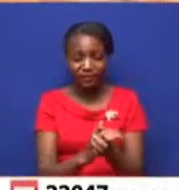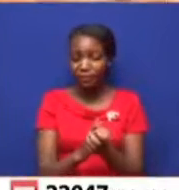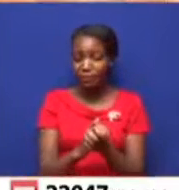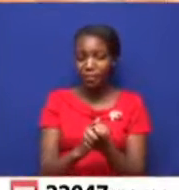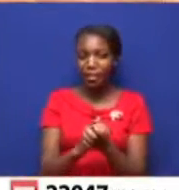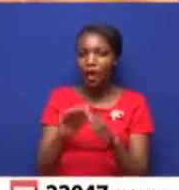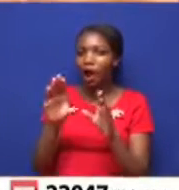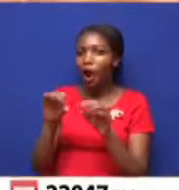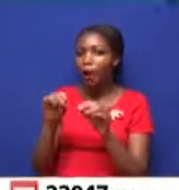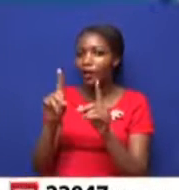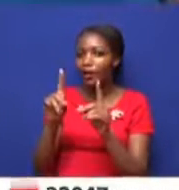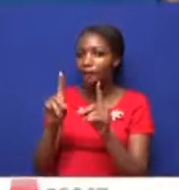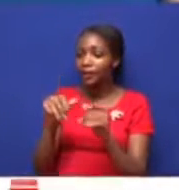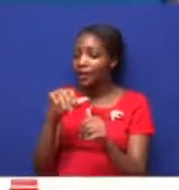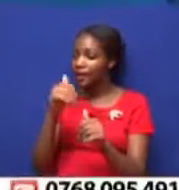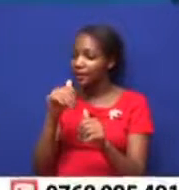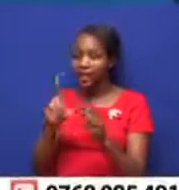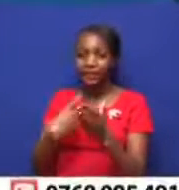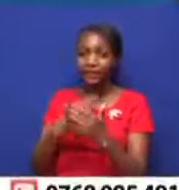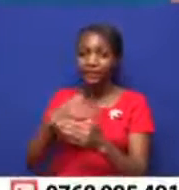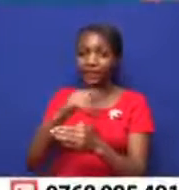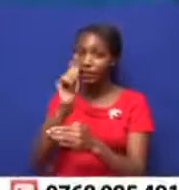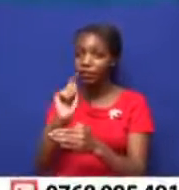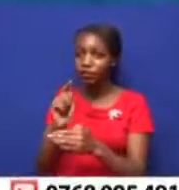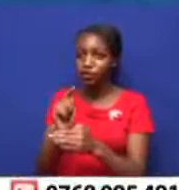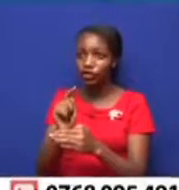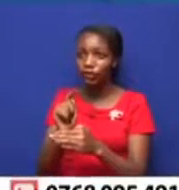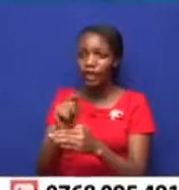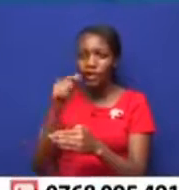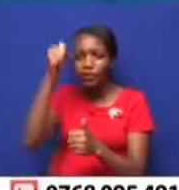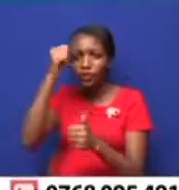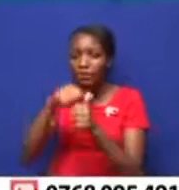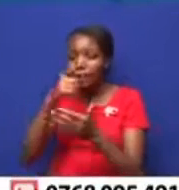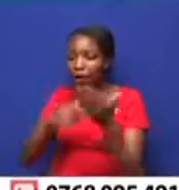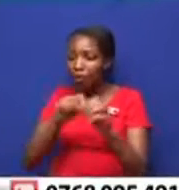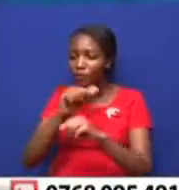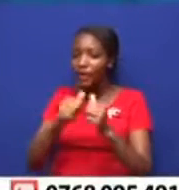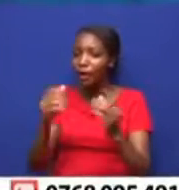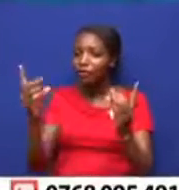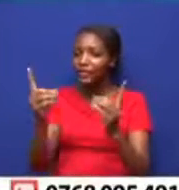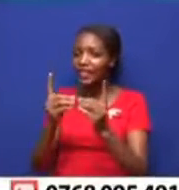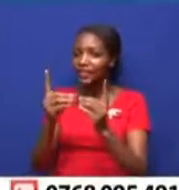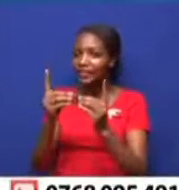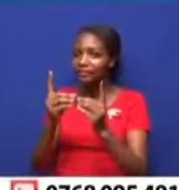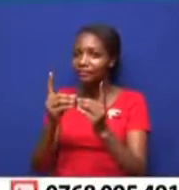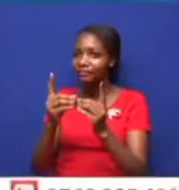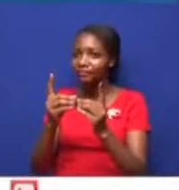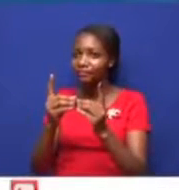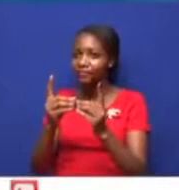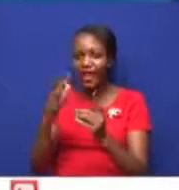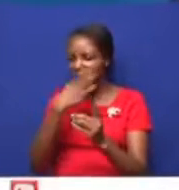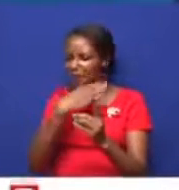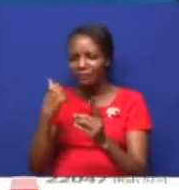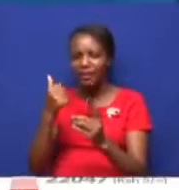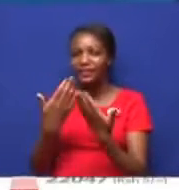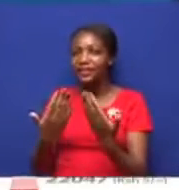That's my... Okay. All right. Fantastic. Next question. What is your favorite memory of dating each other? What is your favorite and most fondest